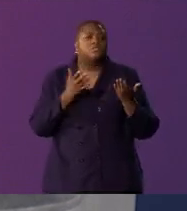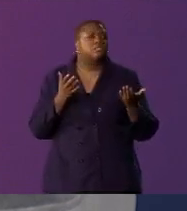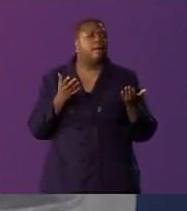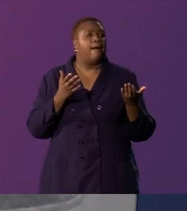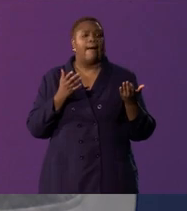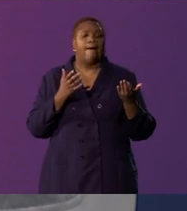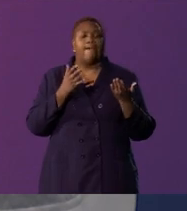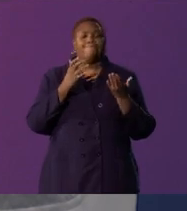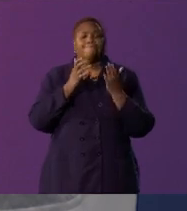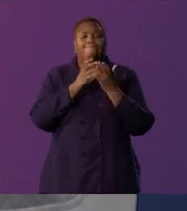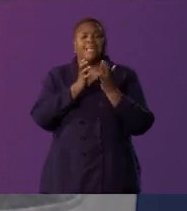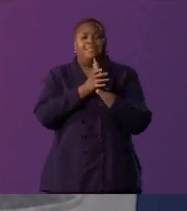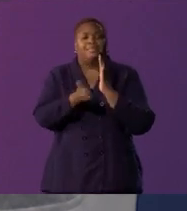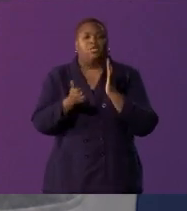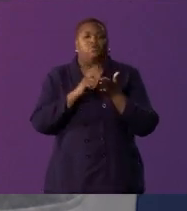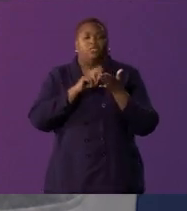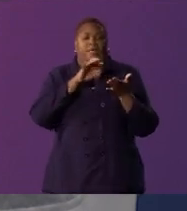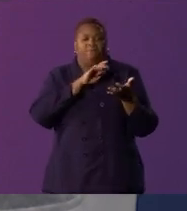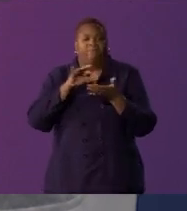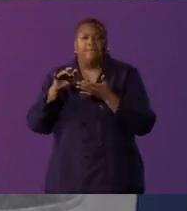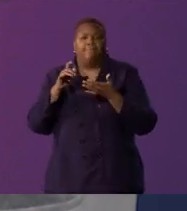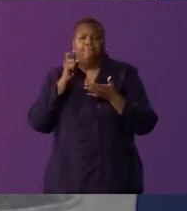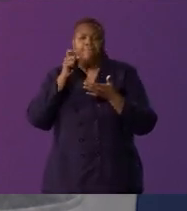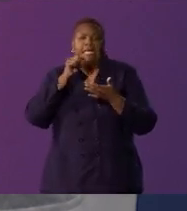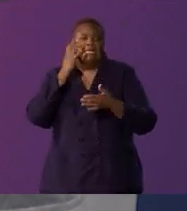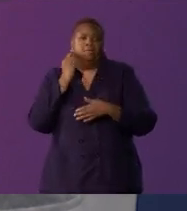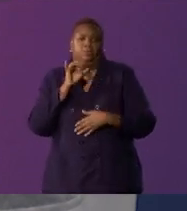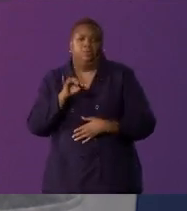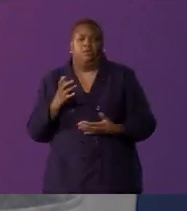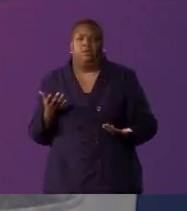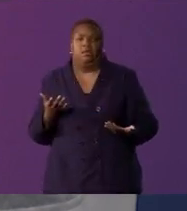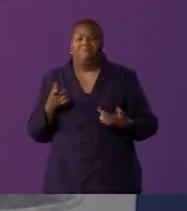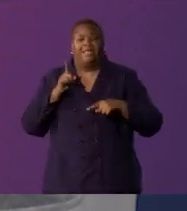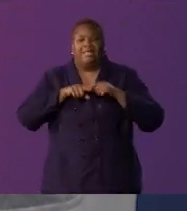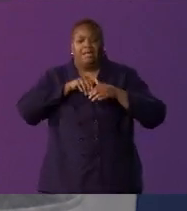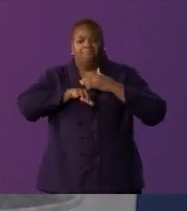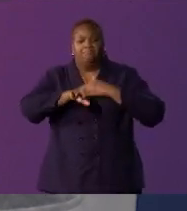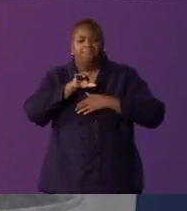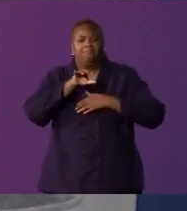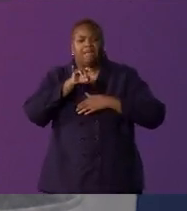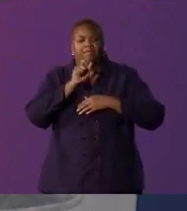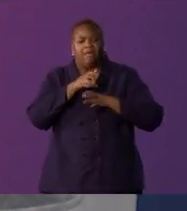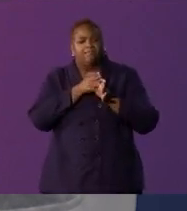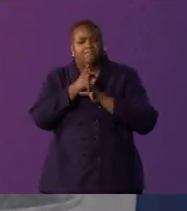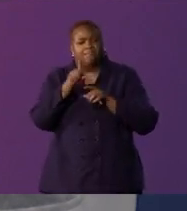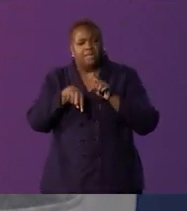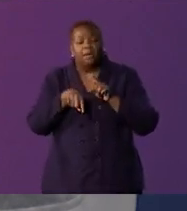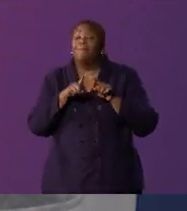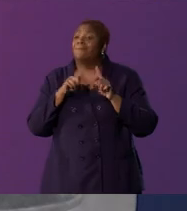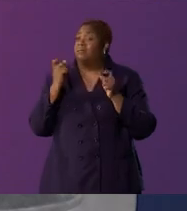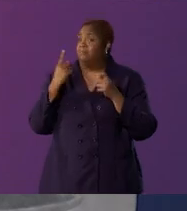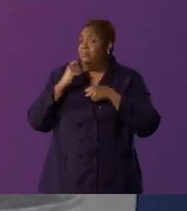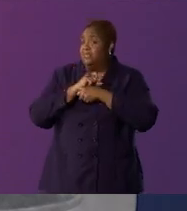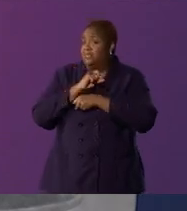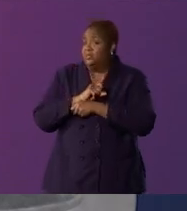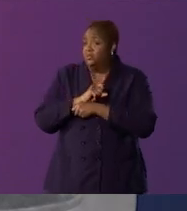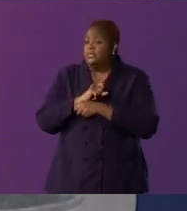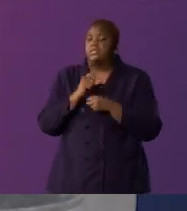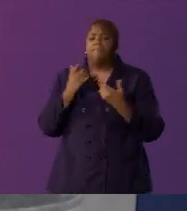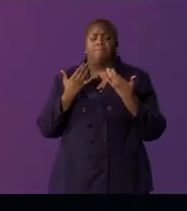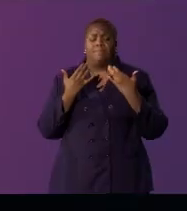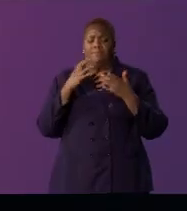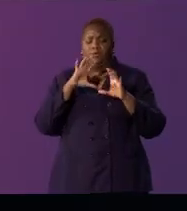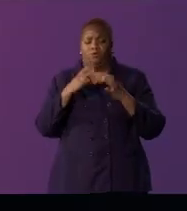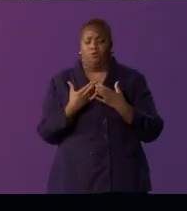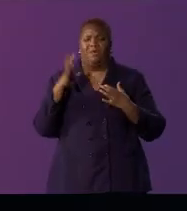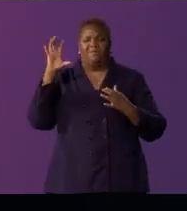pedagogy in order to be able to enter the workforce. But I'll give you some statistics, okay? The population of the country may be 50-50,